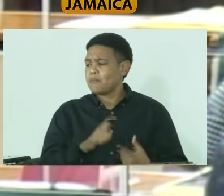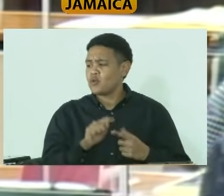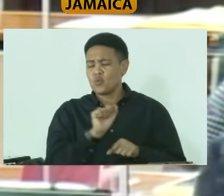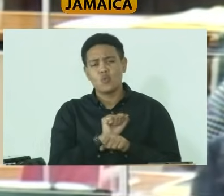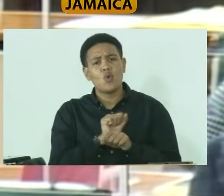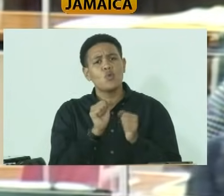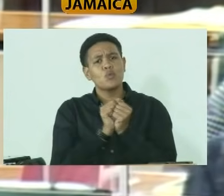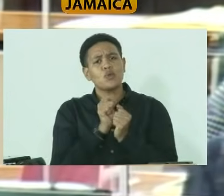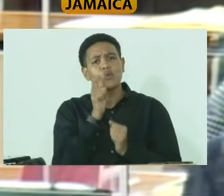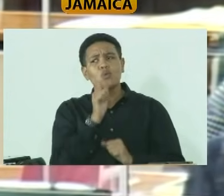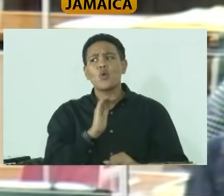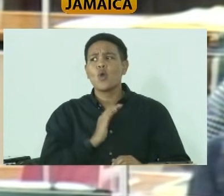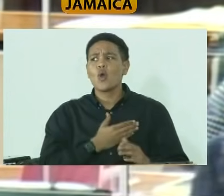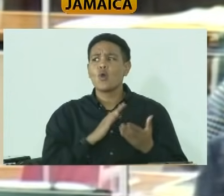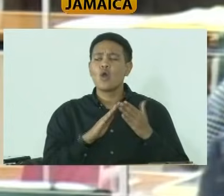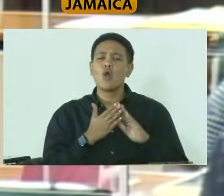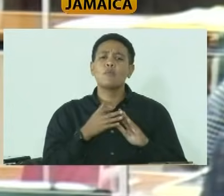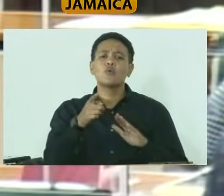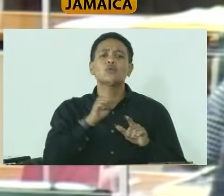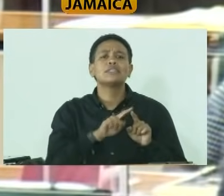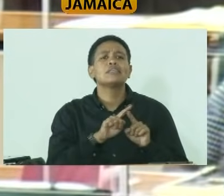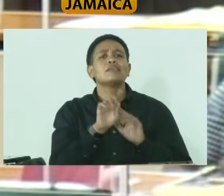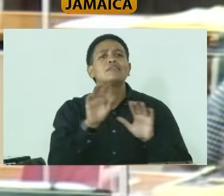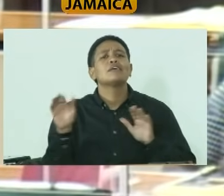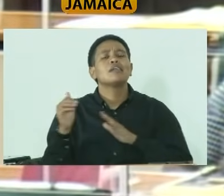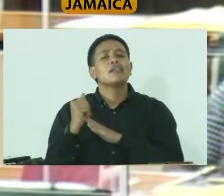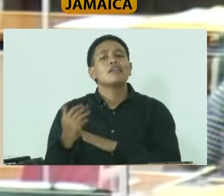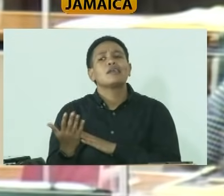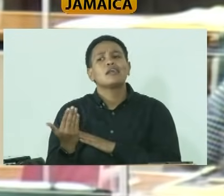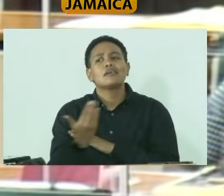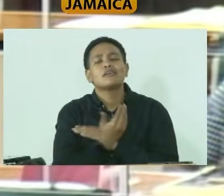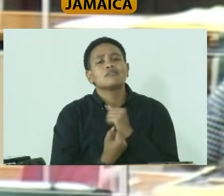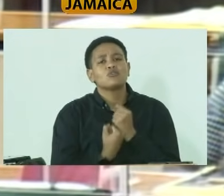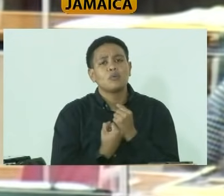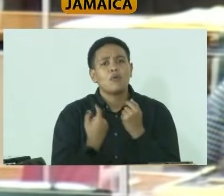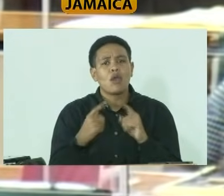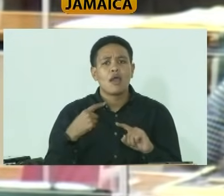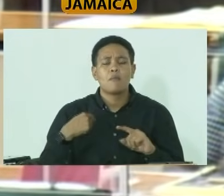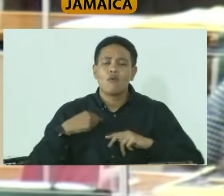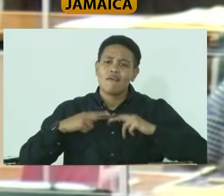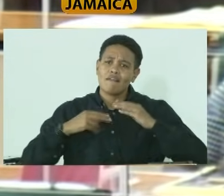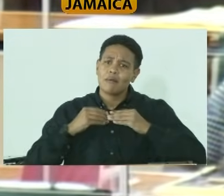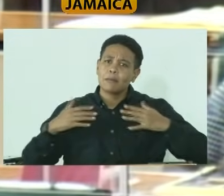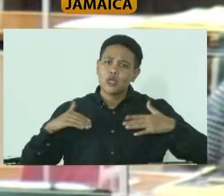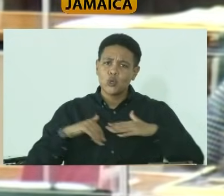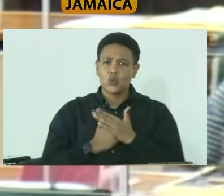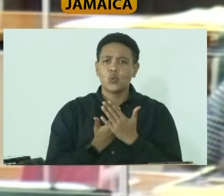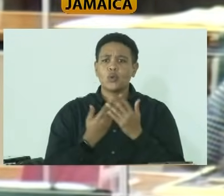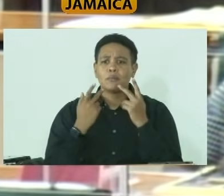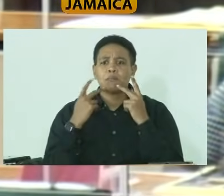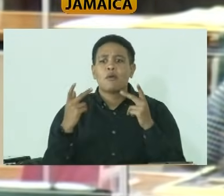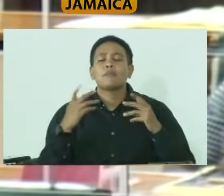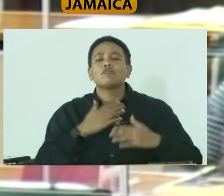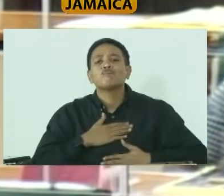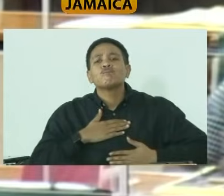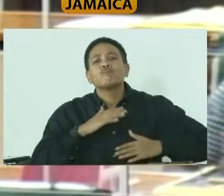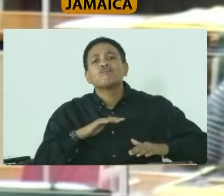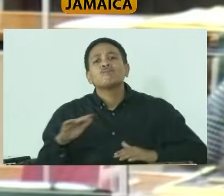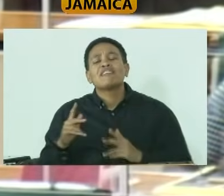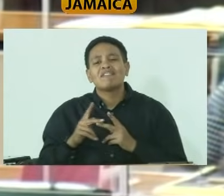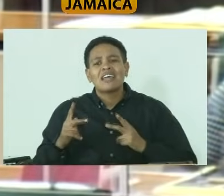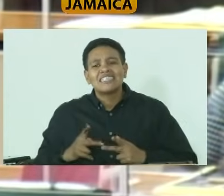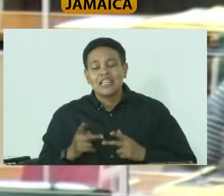with our community schemes and community leaders. We have built new public recreational facilities,